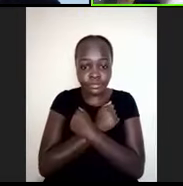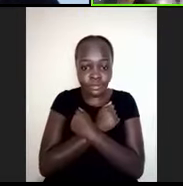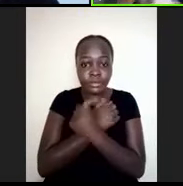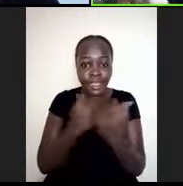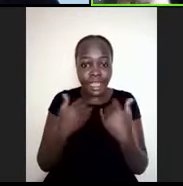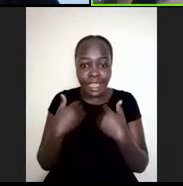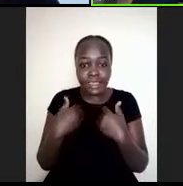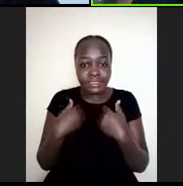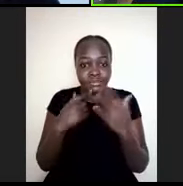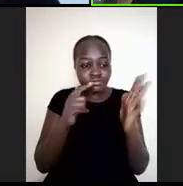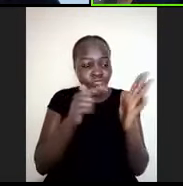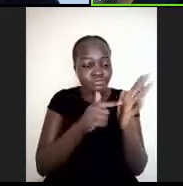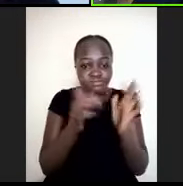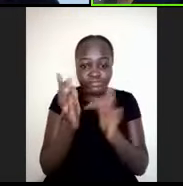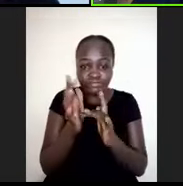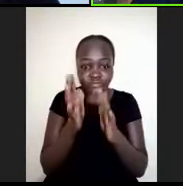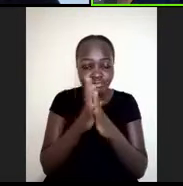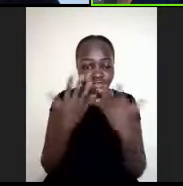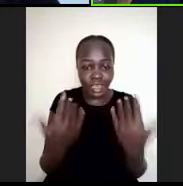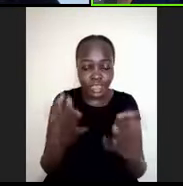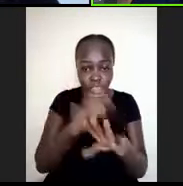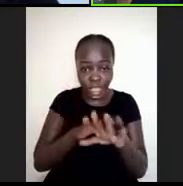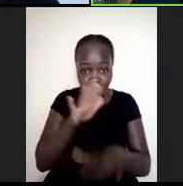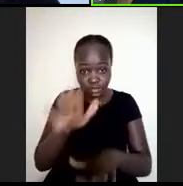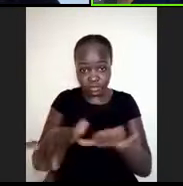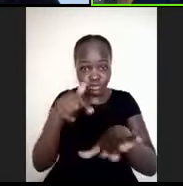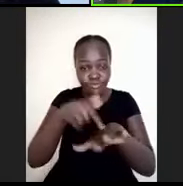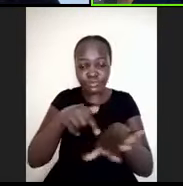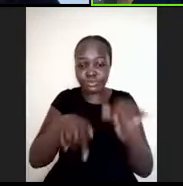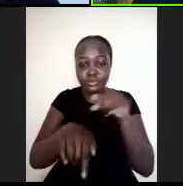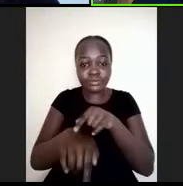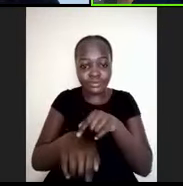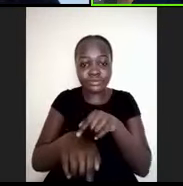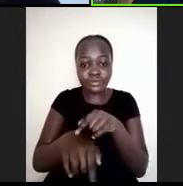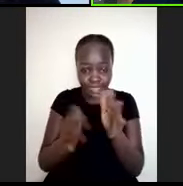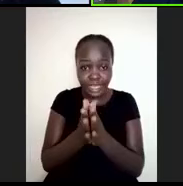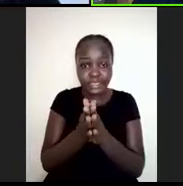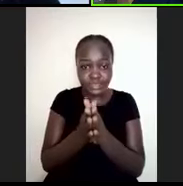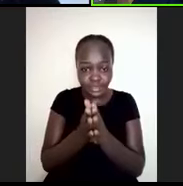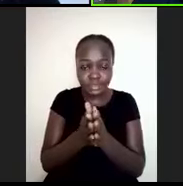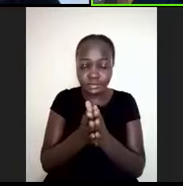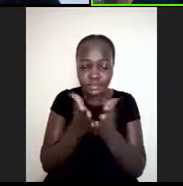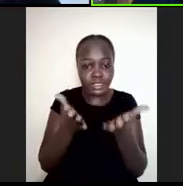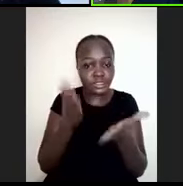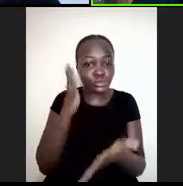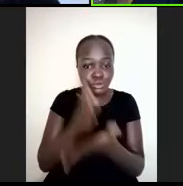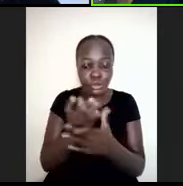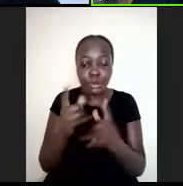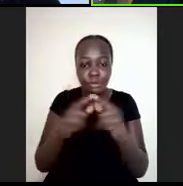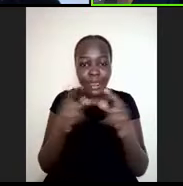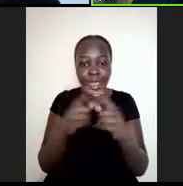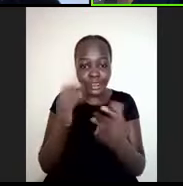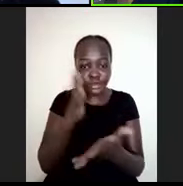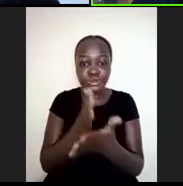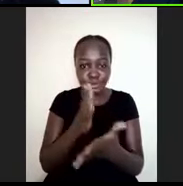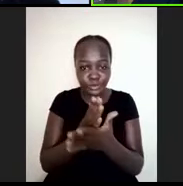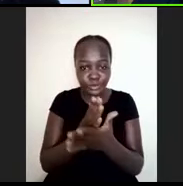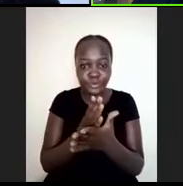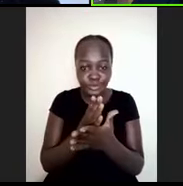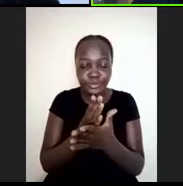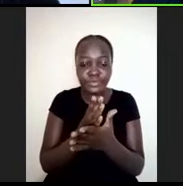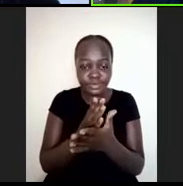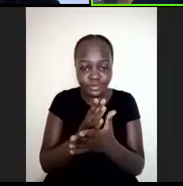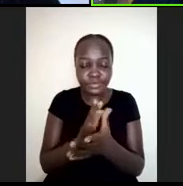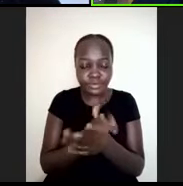on his hands and his feet. And this is just the truth of the word, that Jesus died on the cross for us.